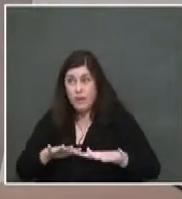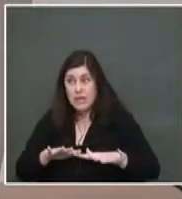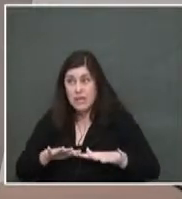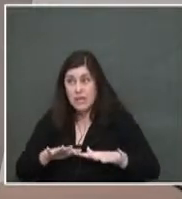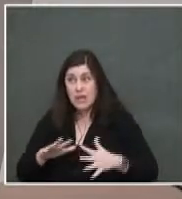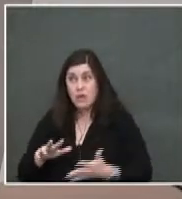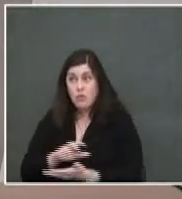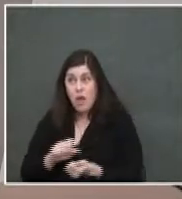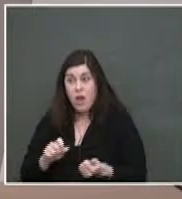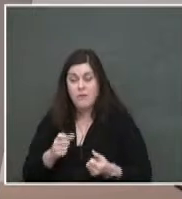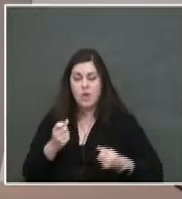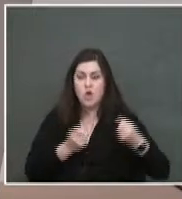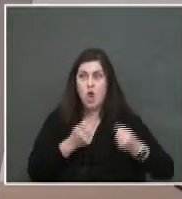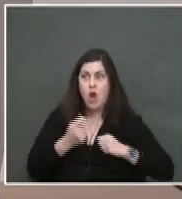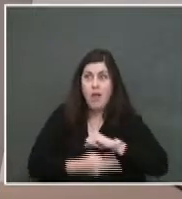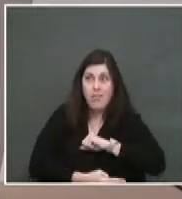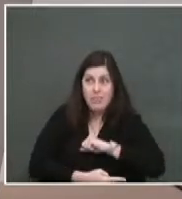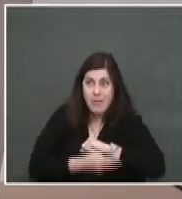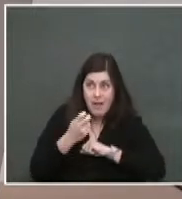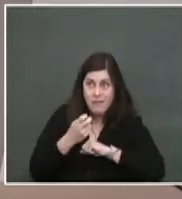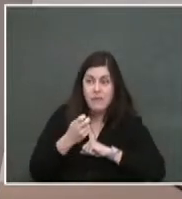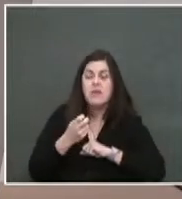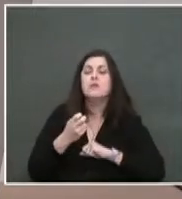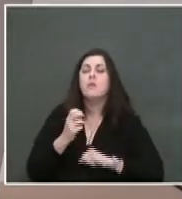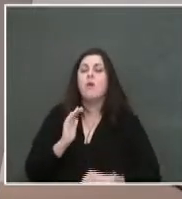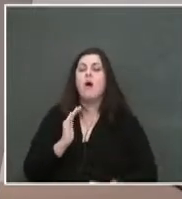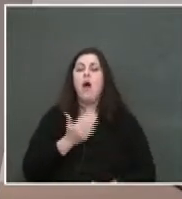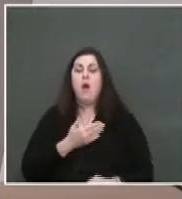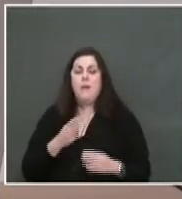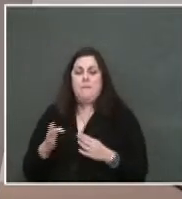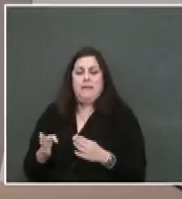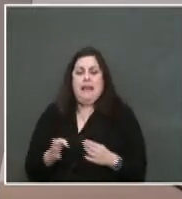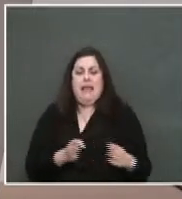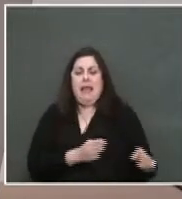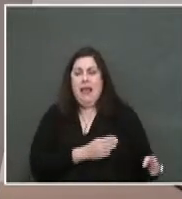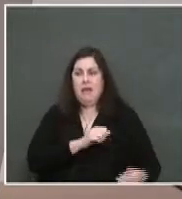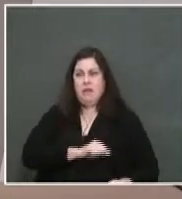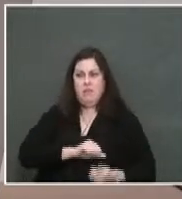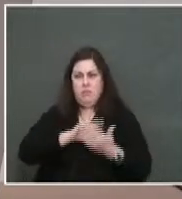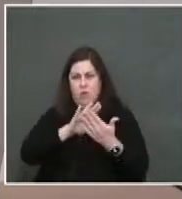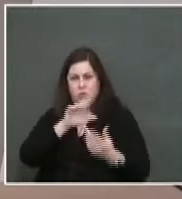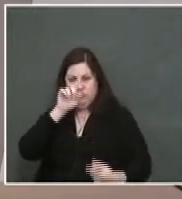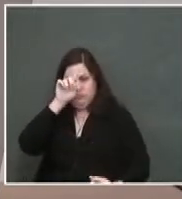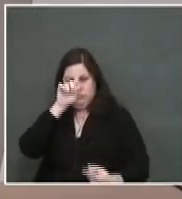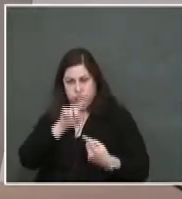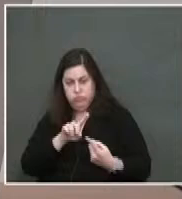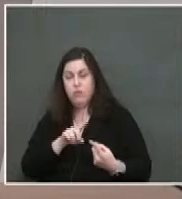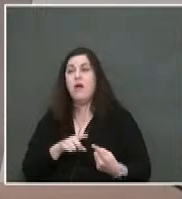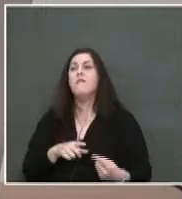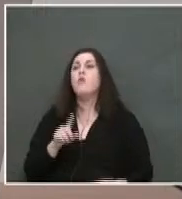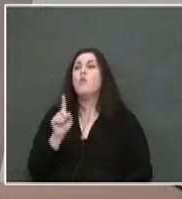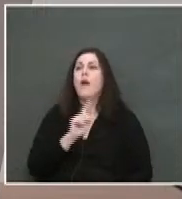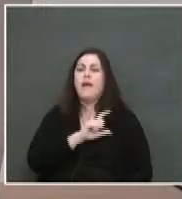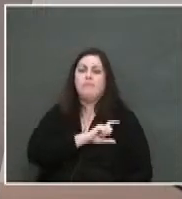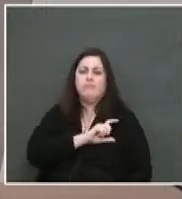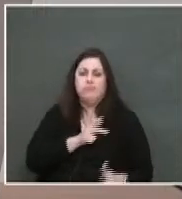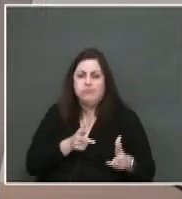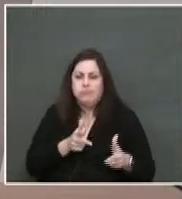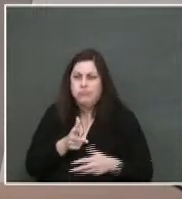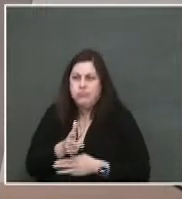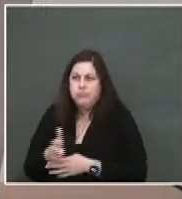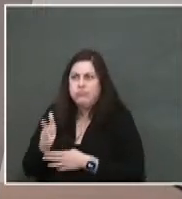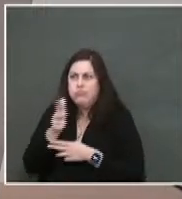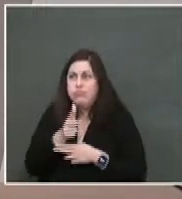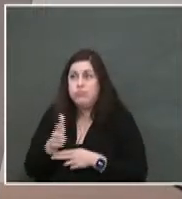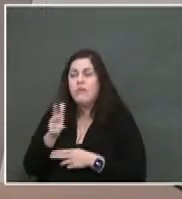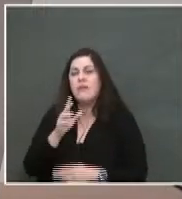like that. So I really think that shows that our targeted approaches, like the hotspot policing, our expanded patrols, and then, just good old-fashioned